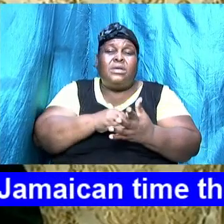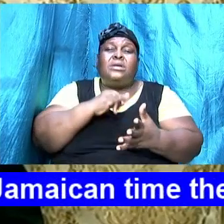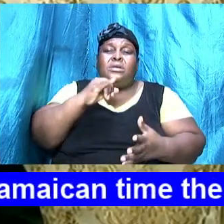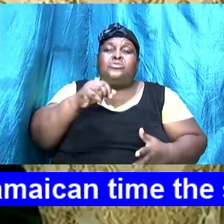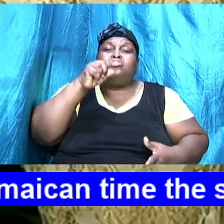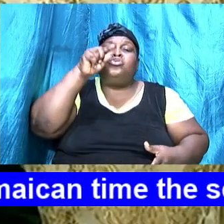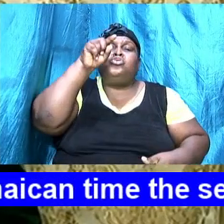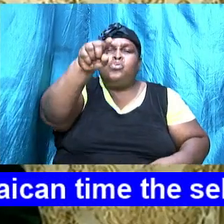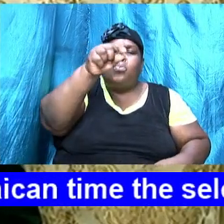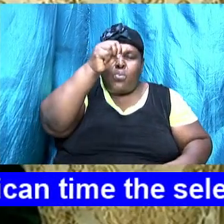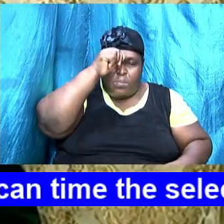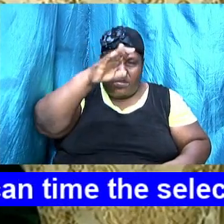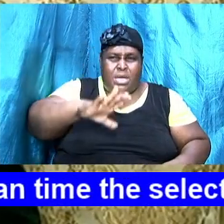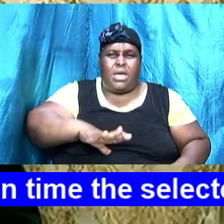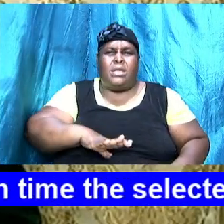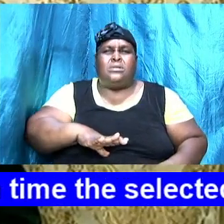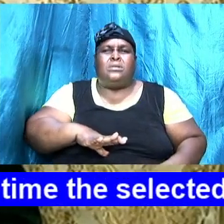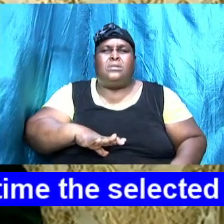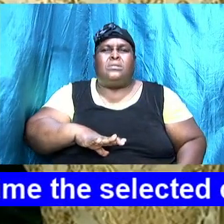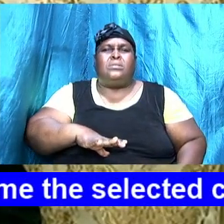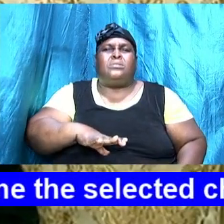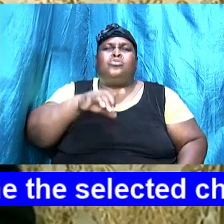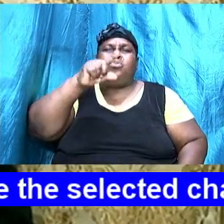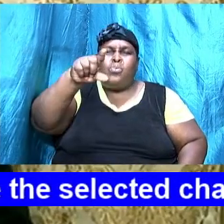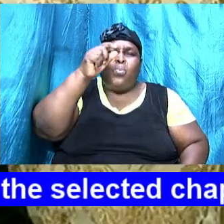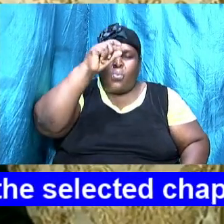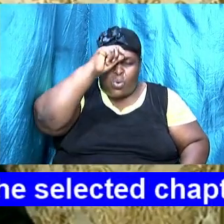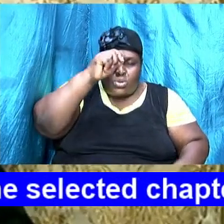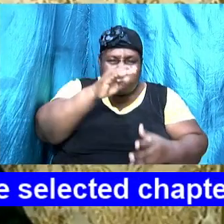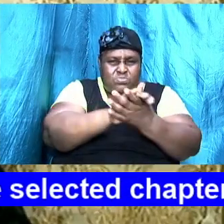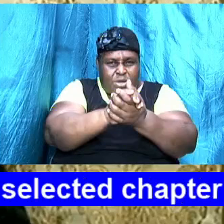man. You, husband.